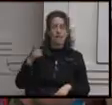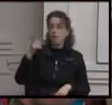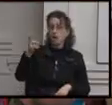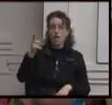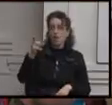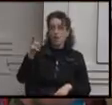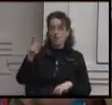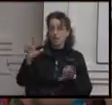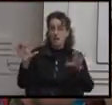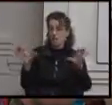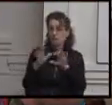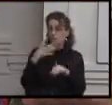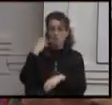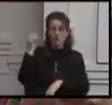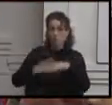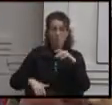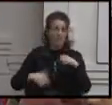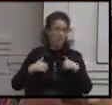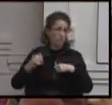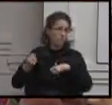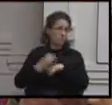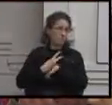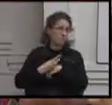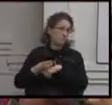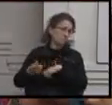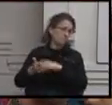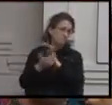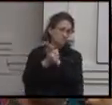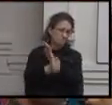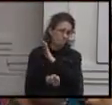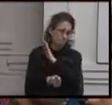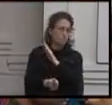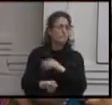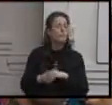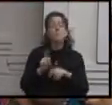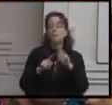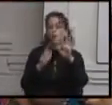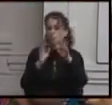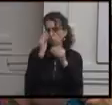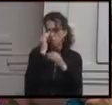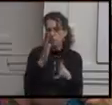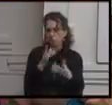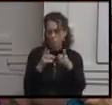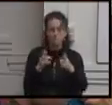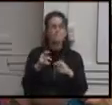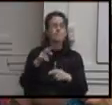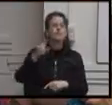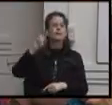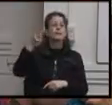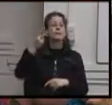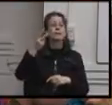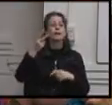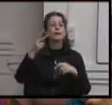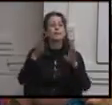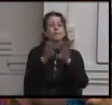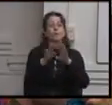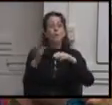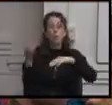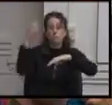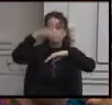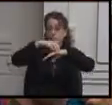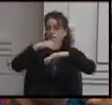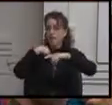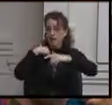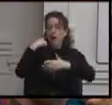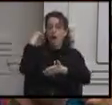help. But I do want to mention a couple of things. I helped build the addition on the 2nd floor of that station, so I'm